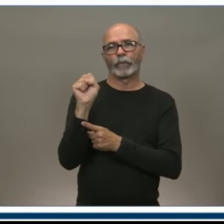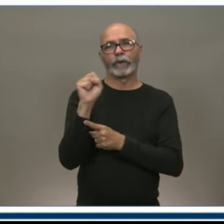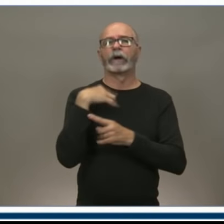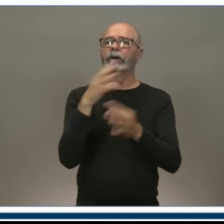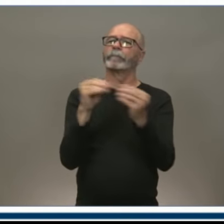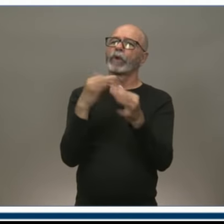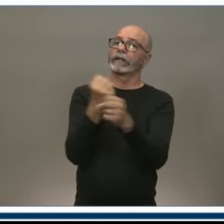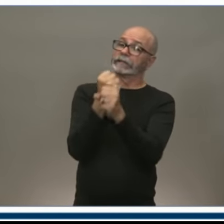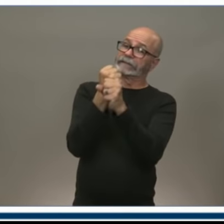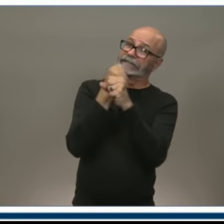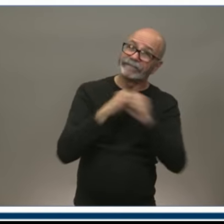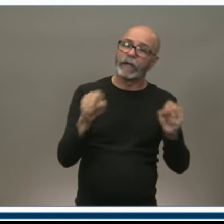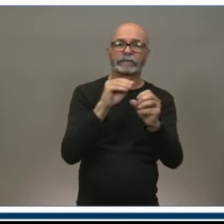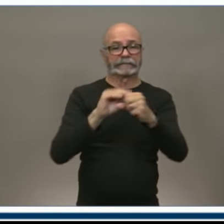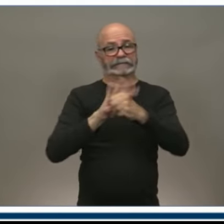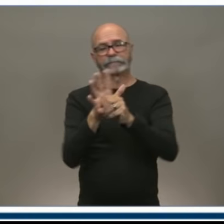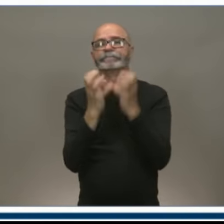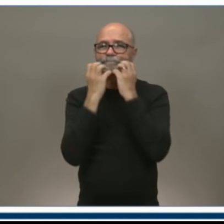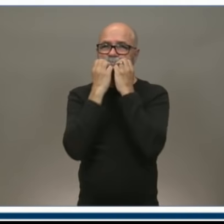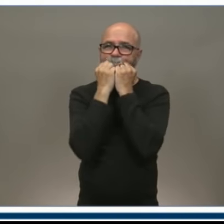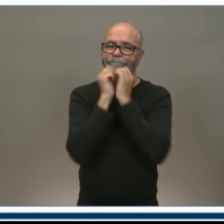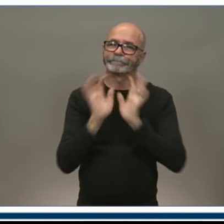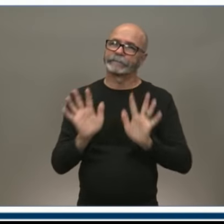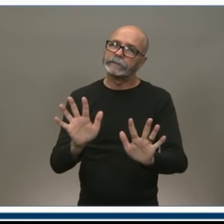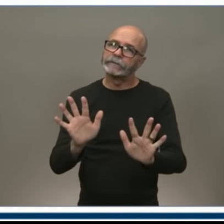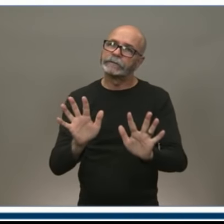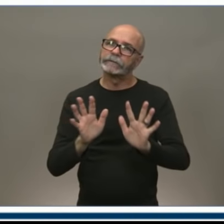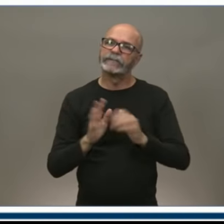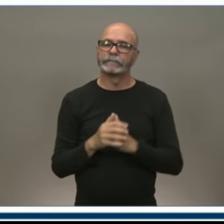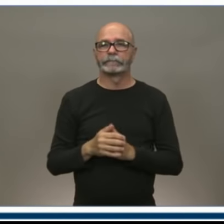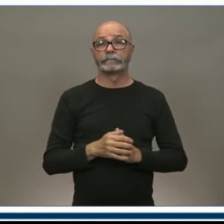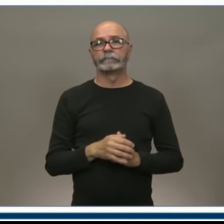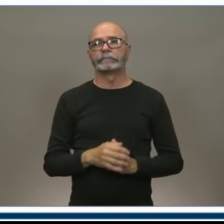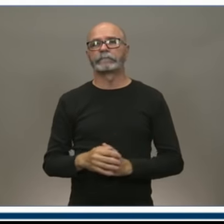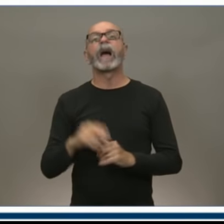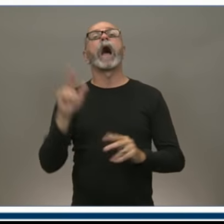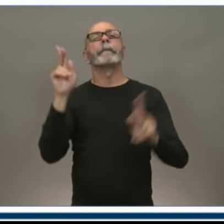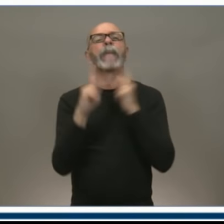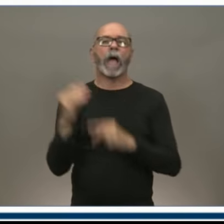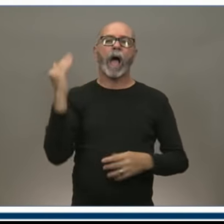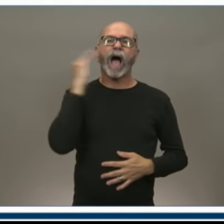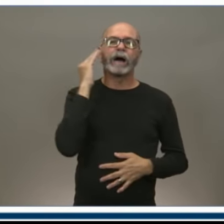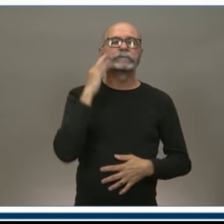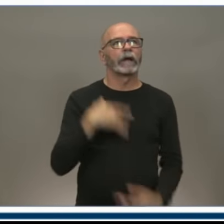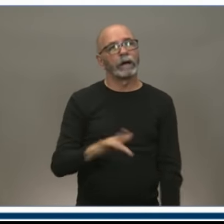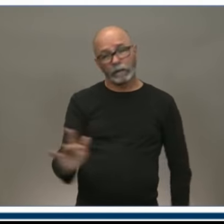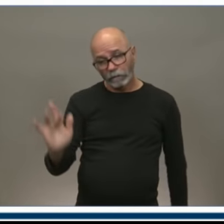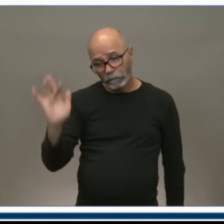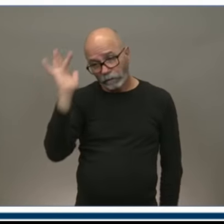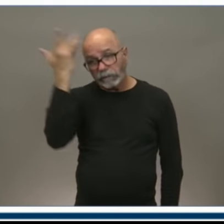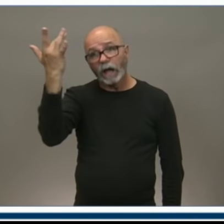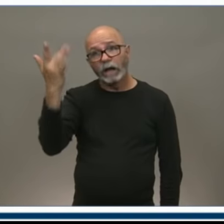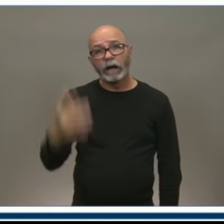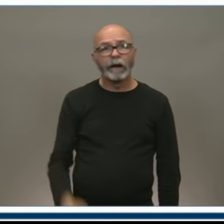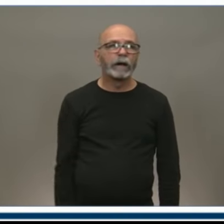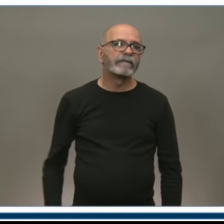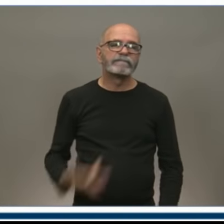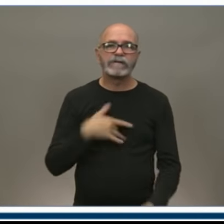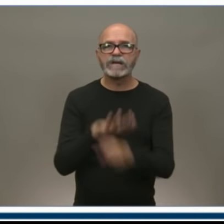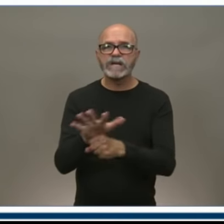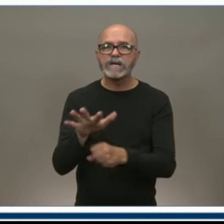keep coming back to that, the concerns around people are getting tired, people are feeling that we've been at this for 9 months,